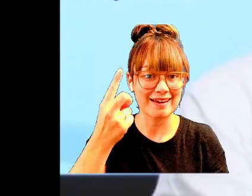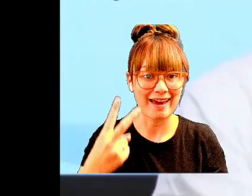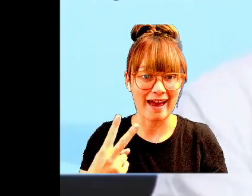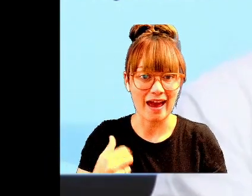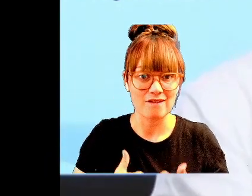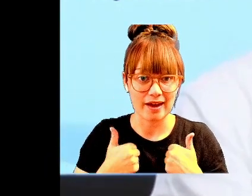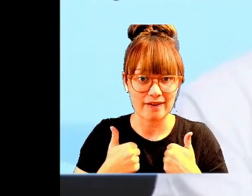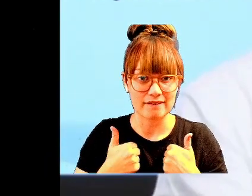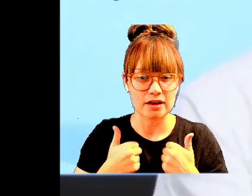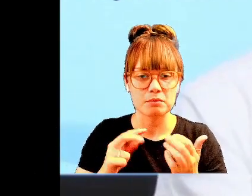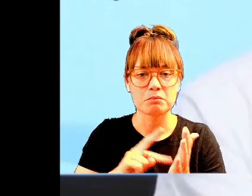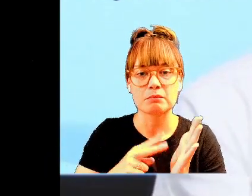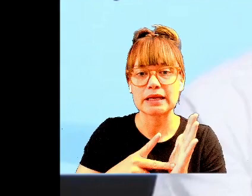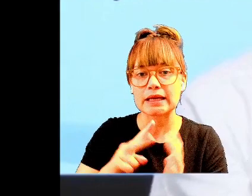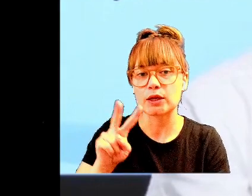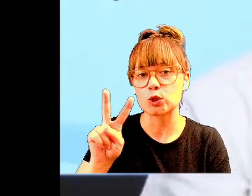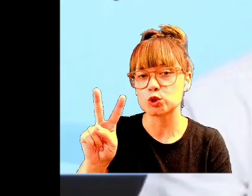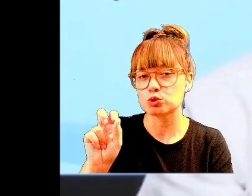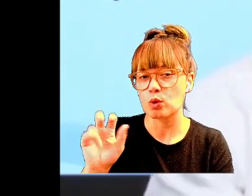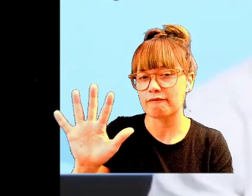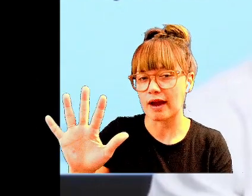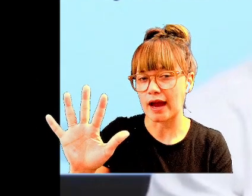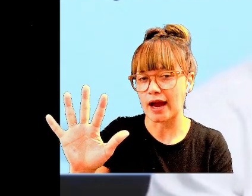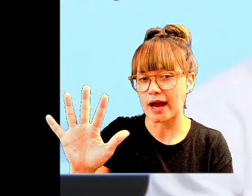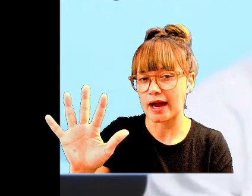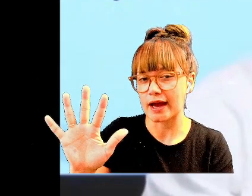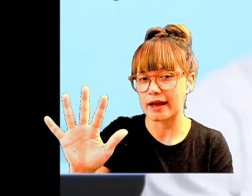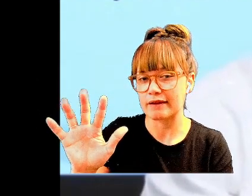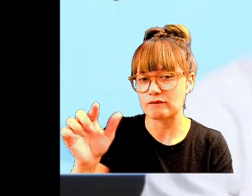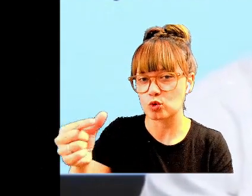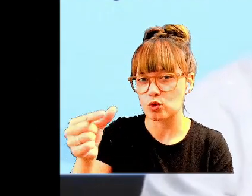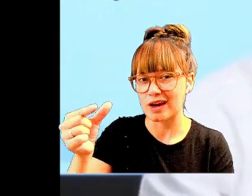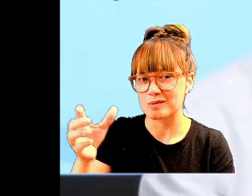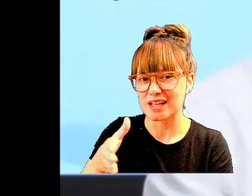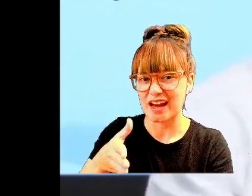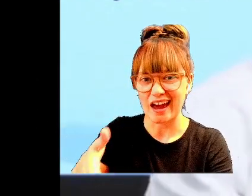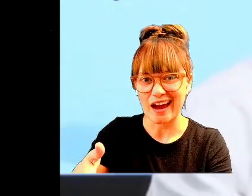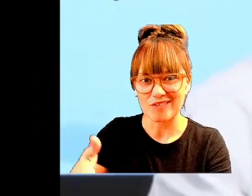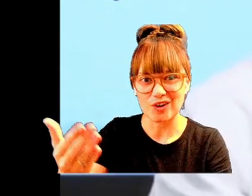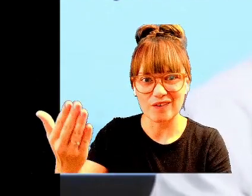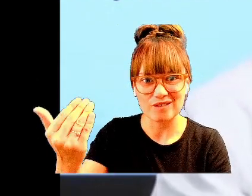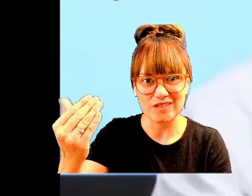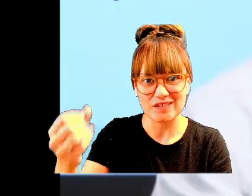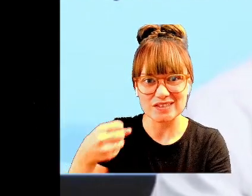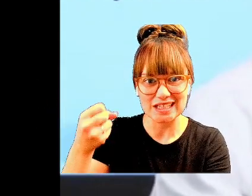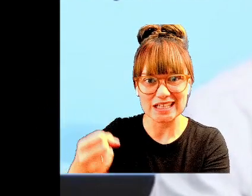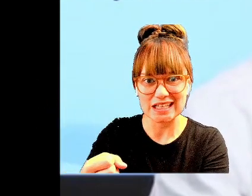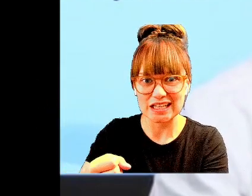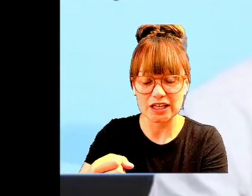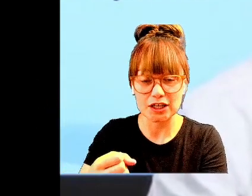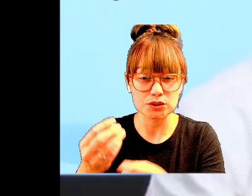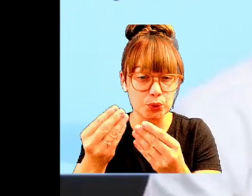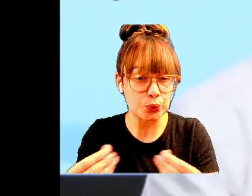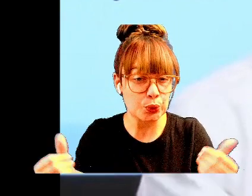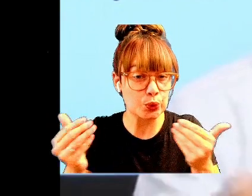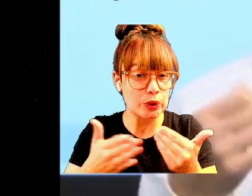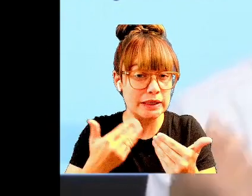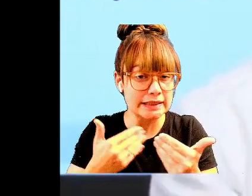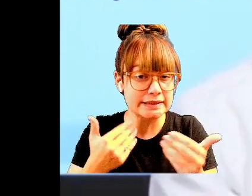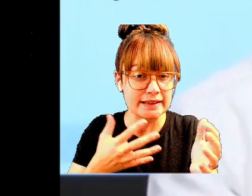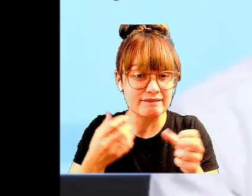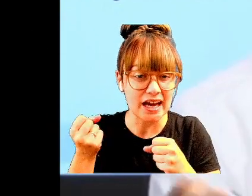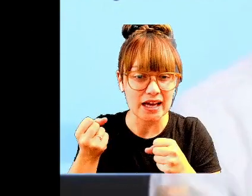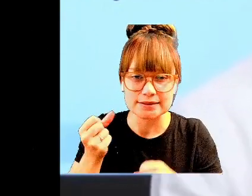be 2.5 grams remaining after 15 years. That stuff doesn't like to go away quickly, does it?